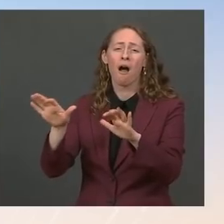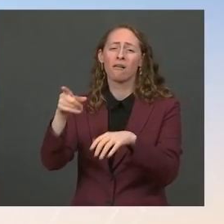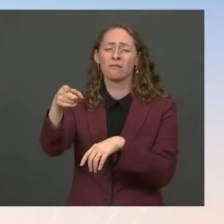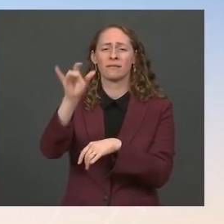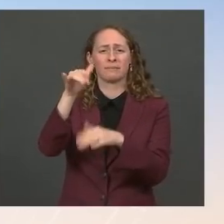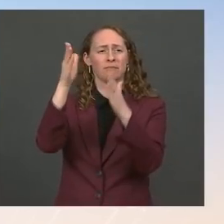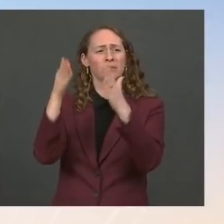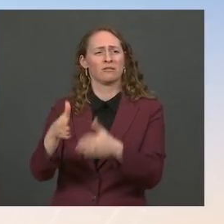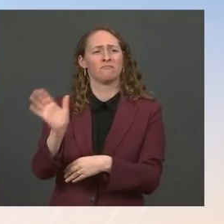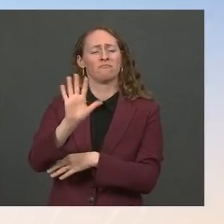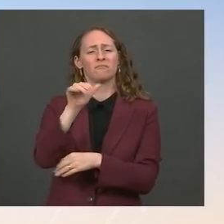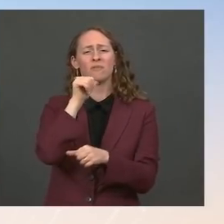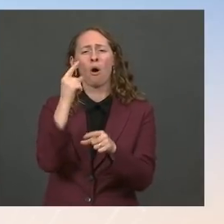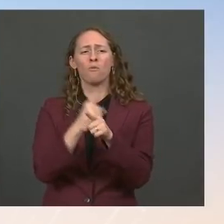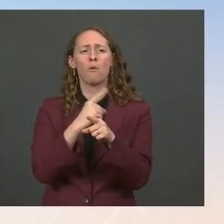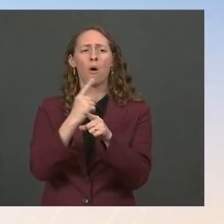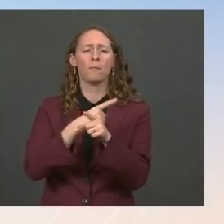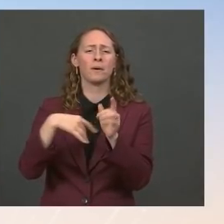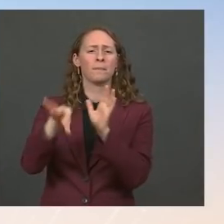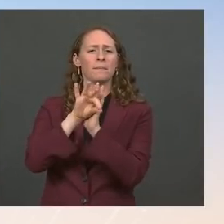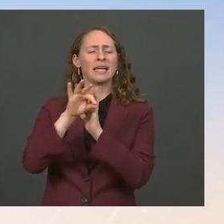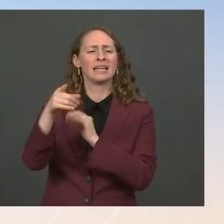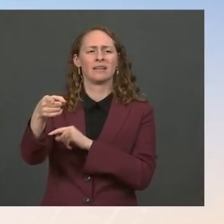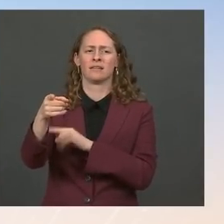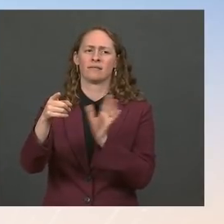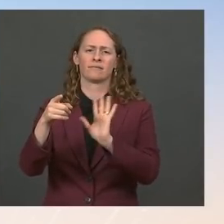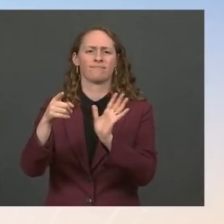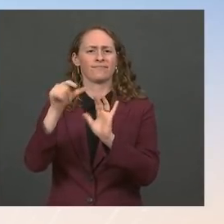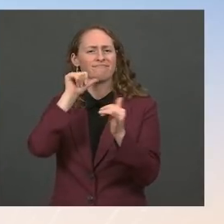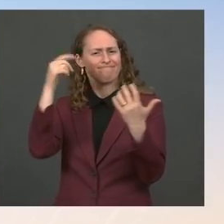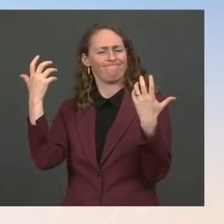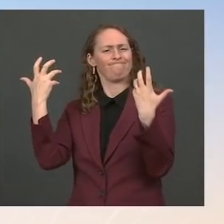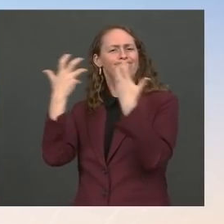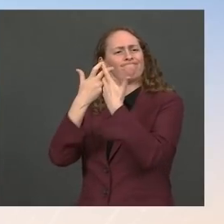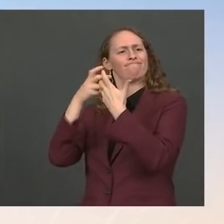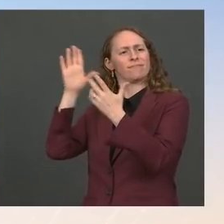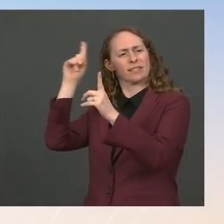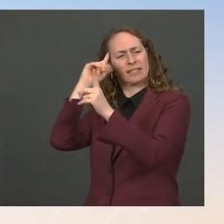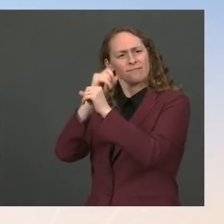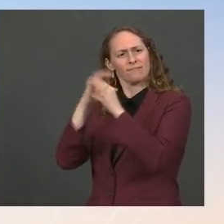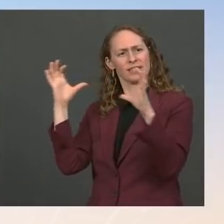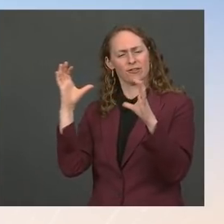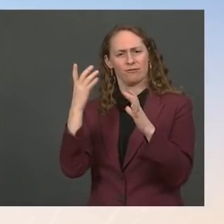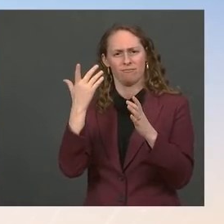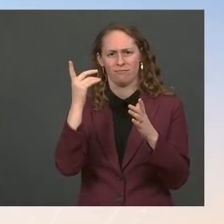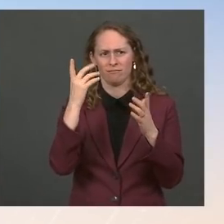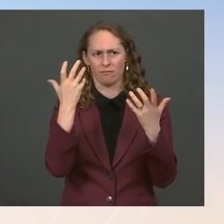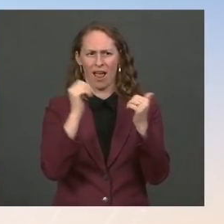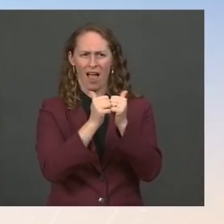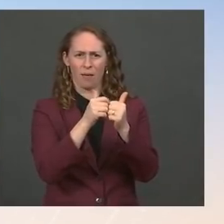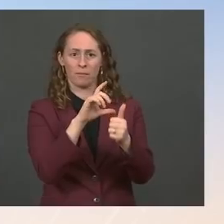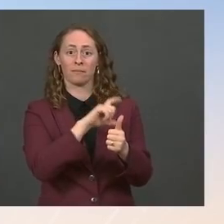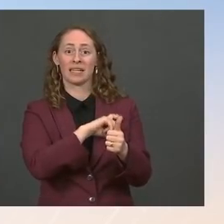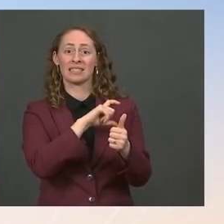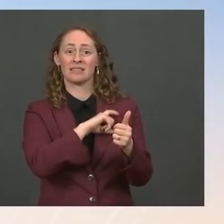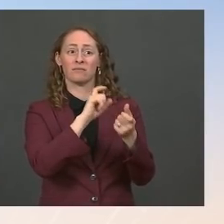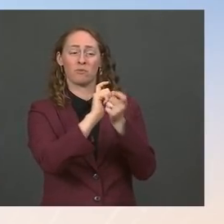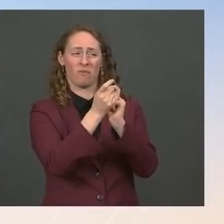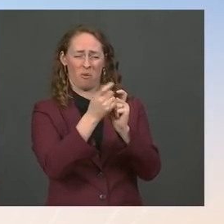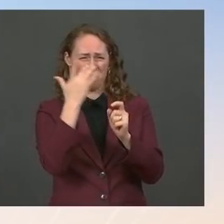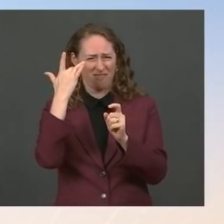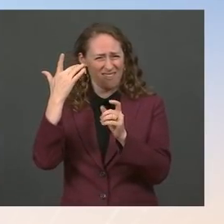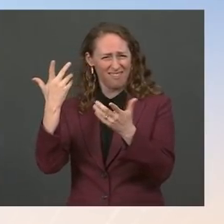of the president, who has called for comprehensive and meaningful police reform. So how do you square those two? The